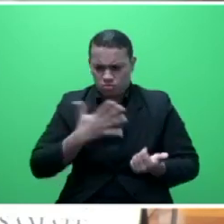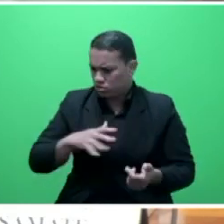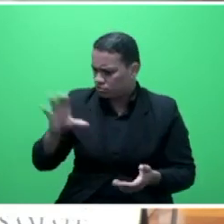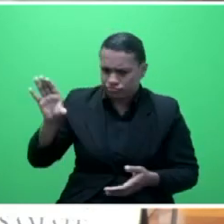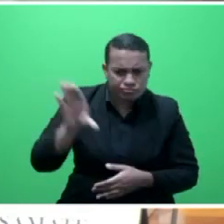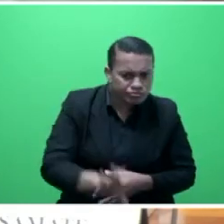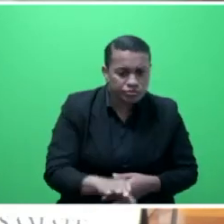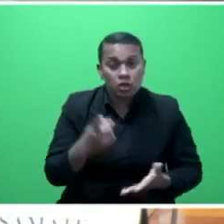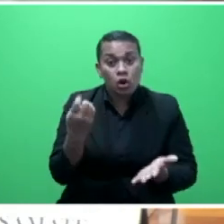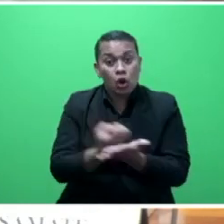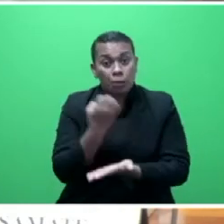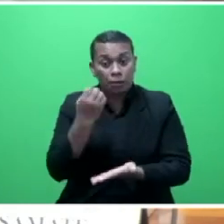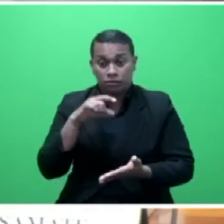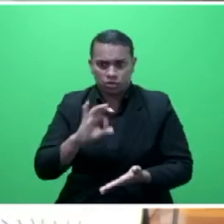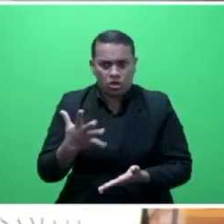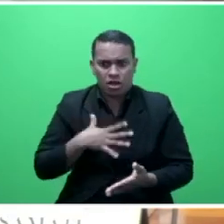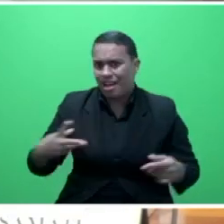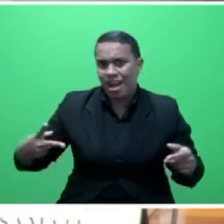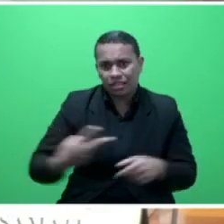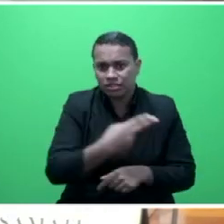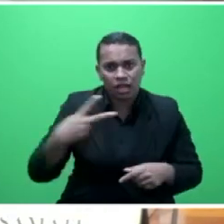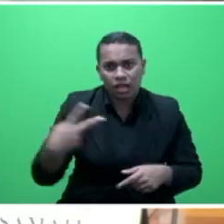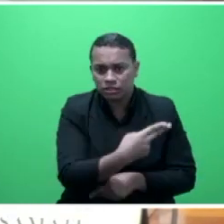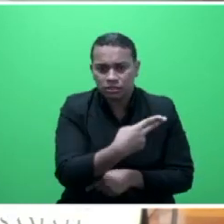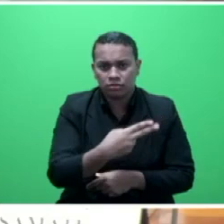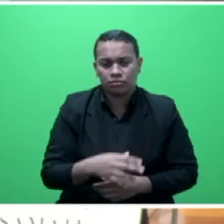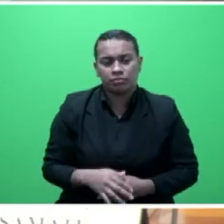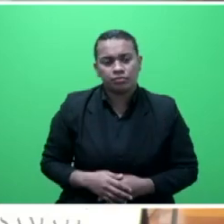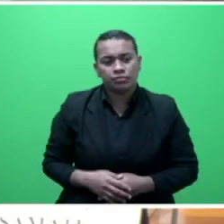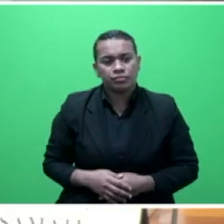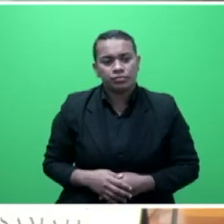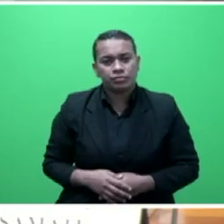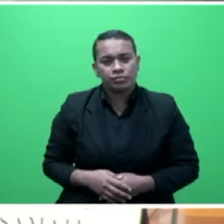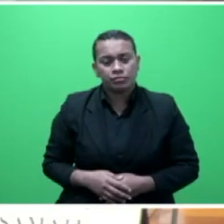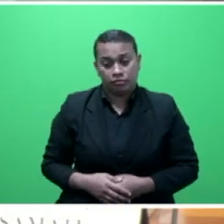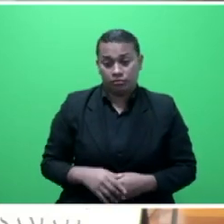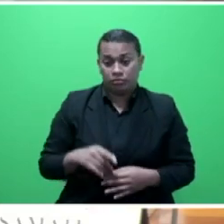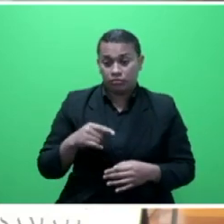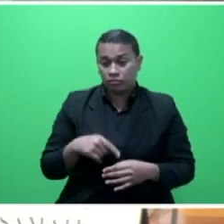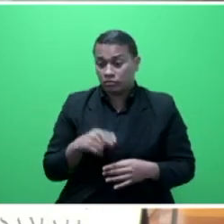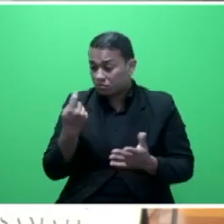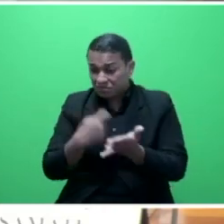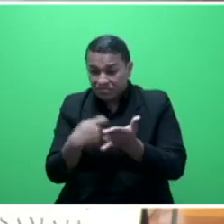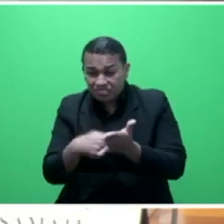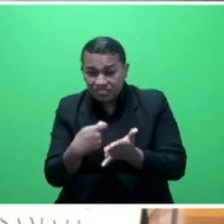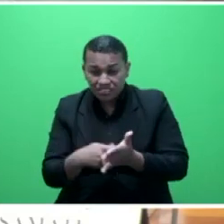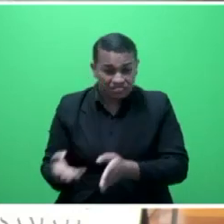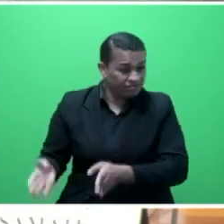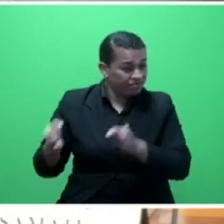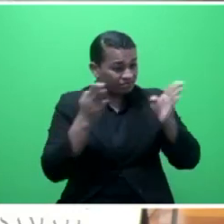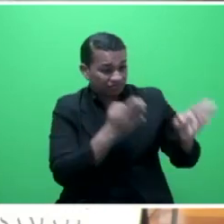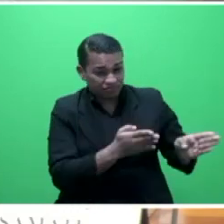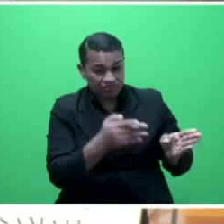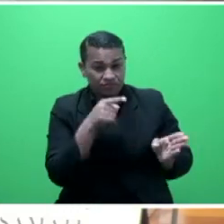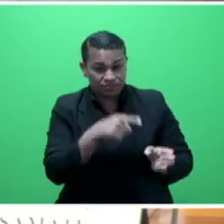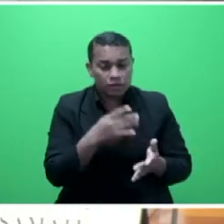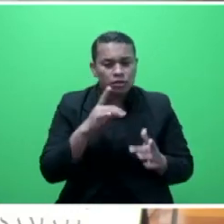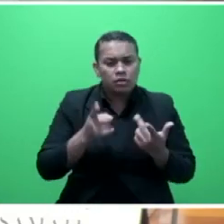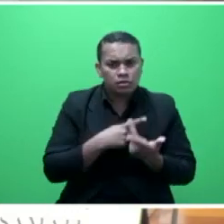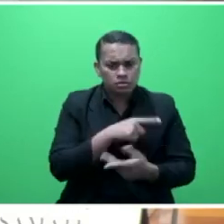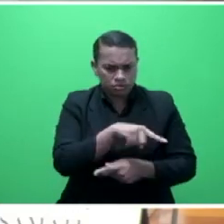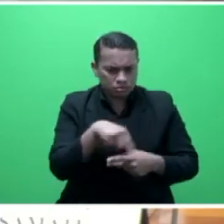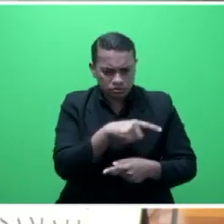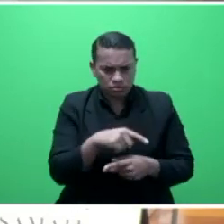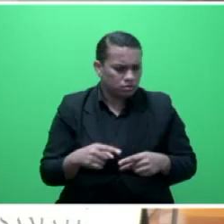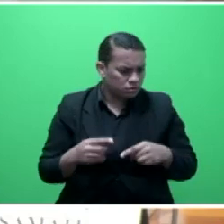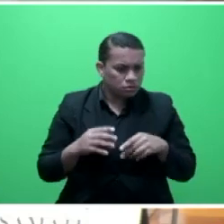aren't cutting anything for the sake of making cuts. And we are redirecting resources where they are proven to do the most good. And